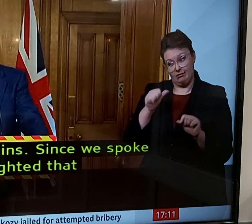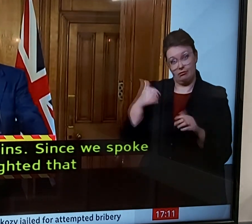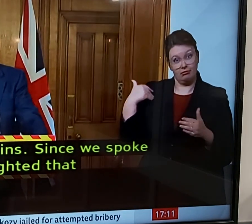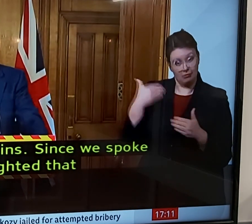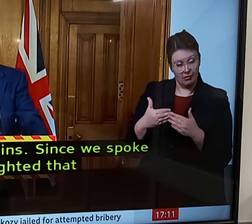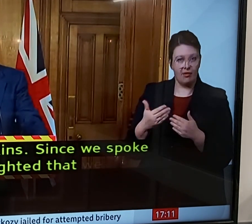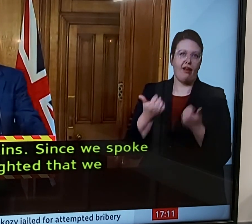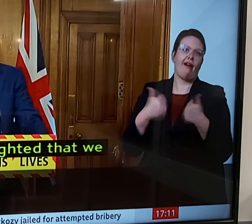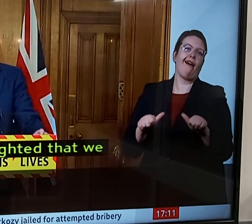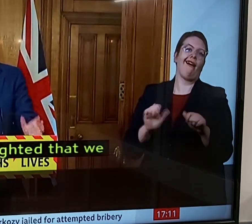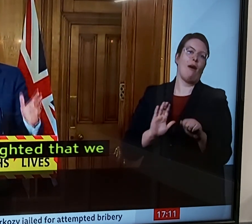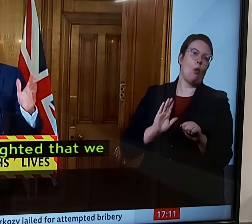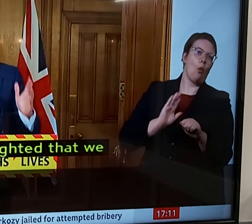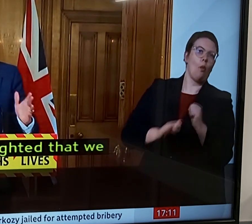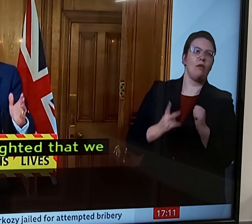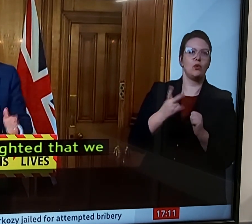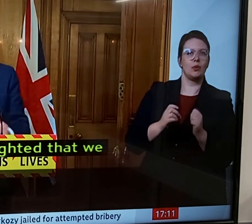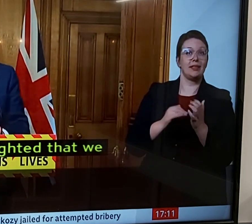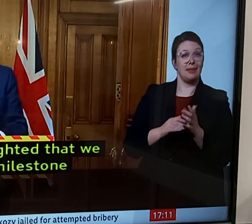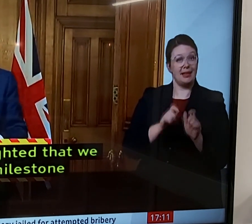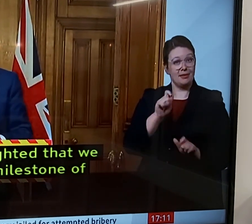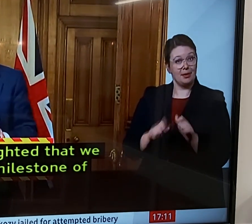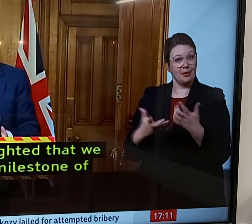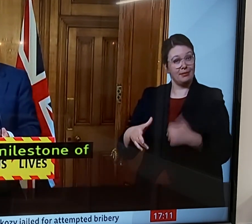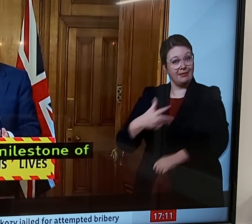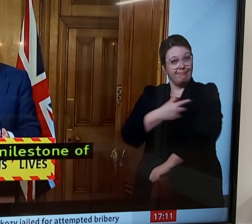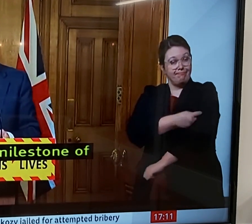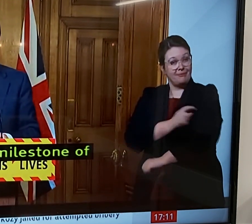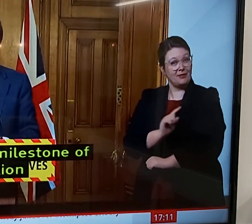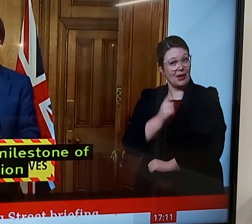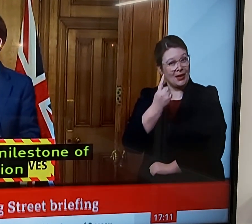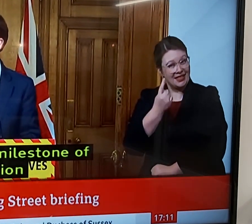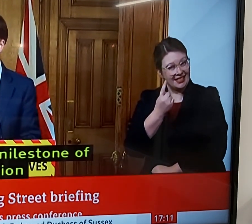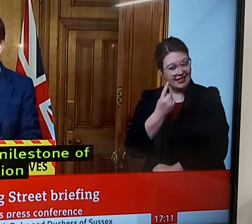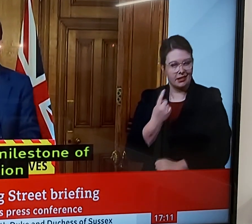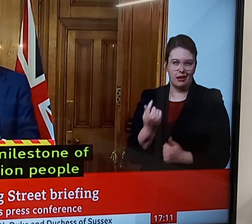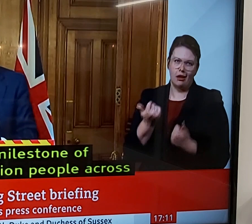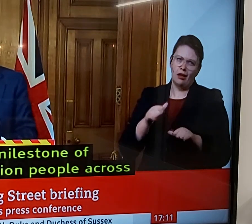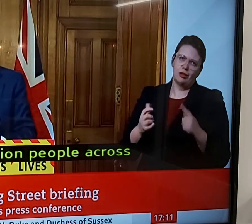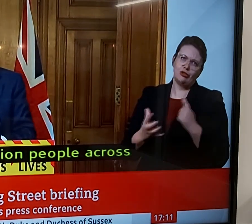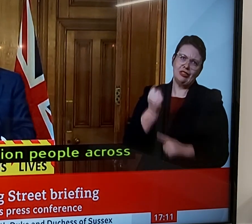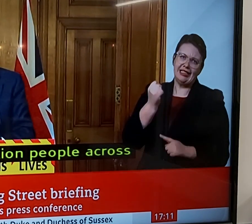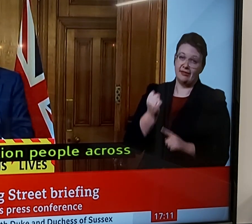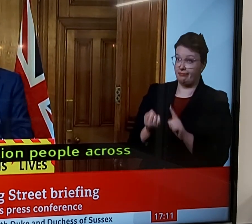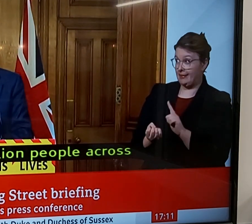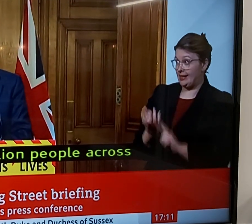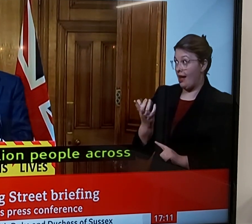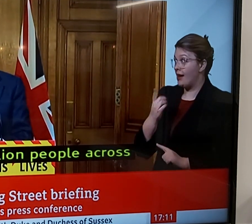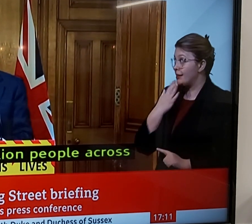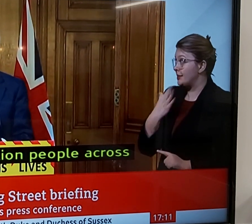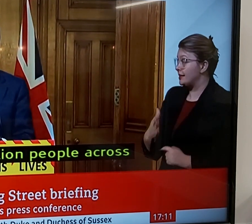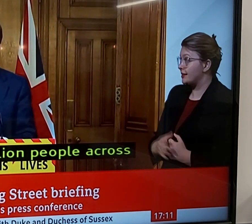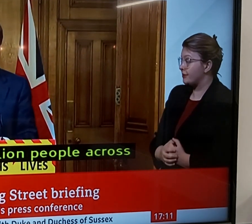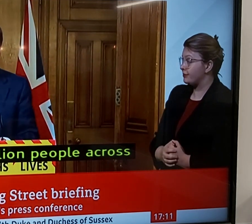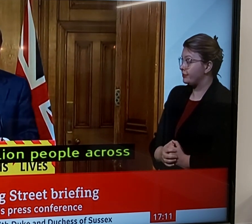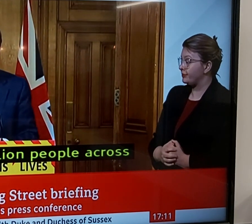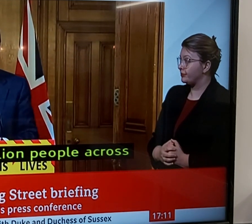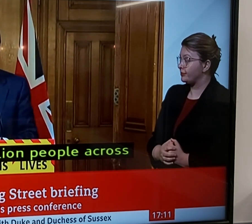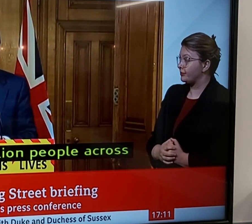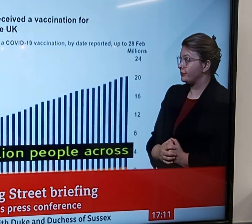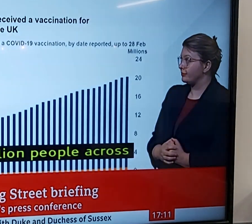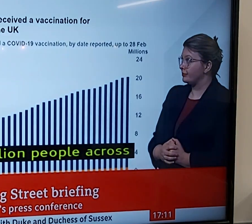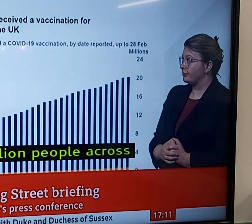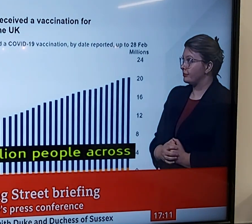across the UK. It is a magnificent achievement. First slide, please. And as of yesterday,